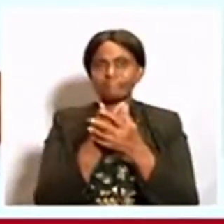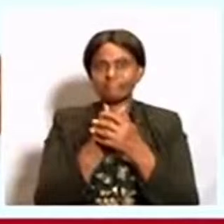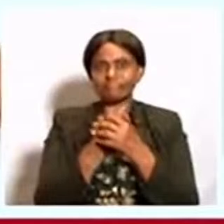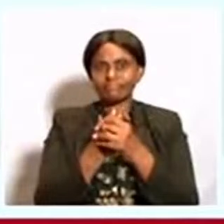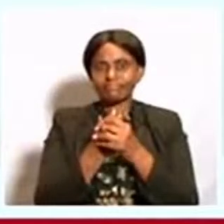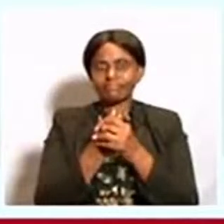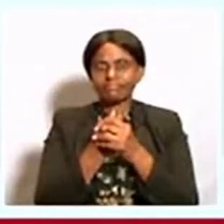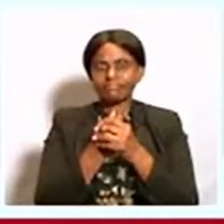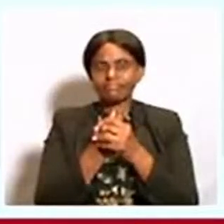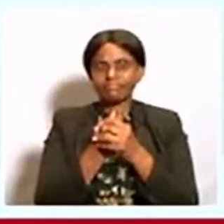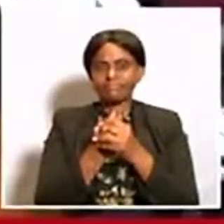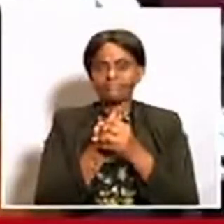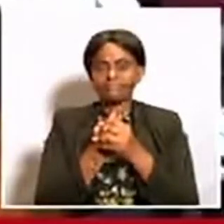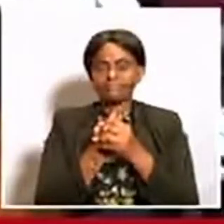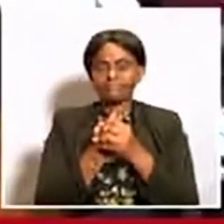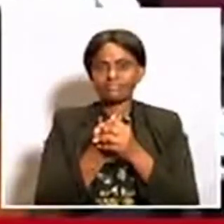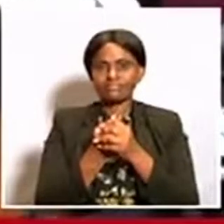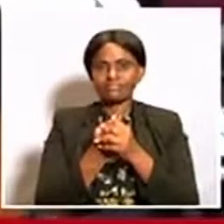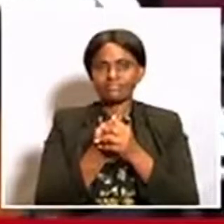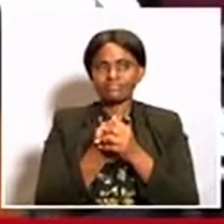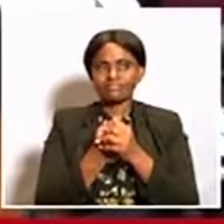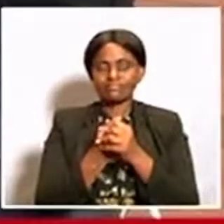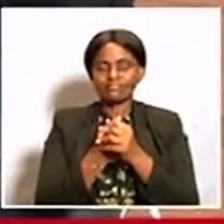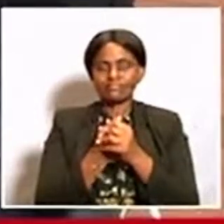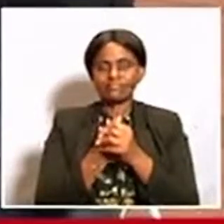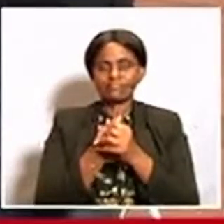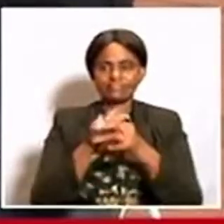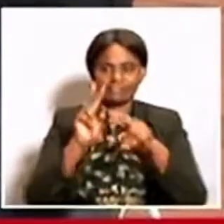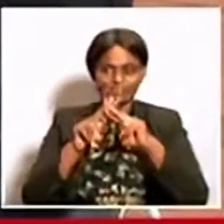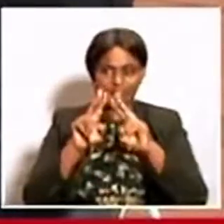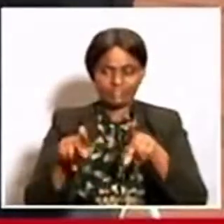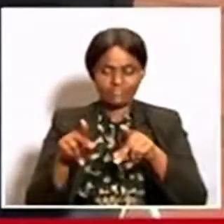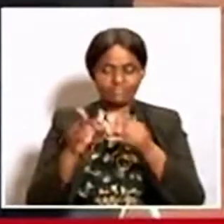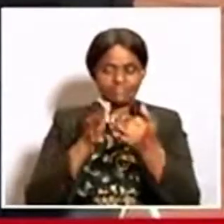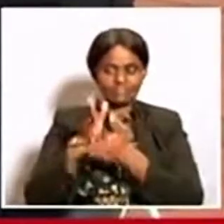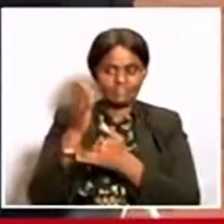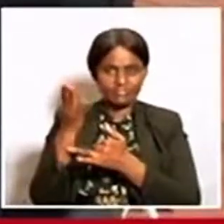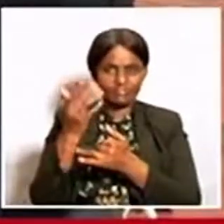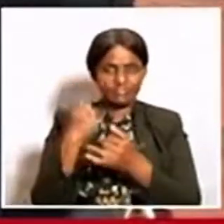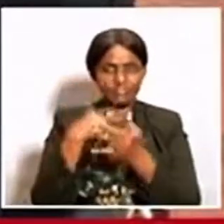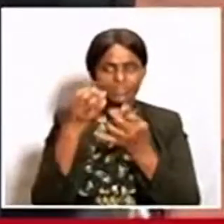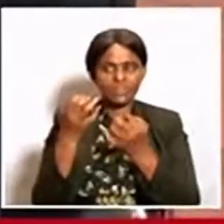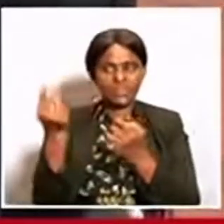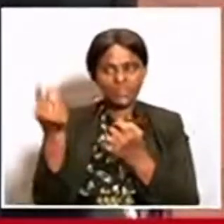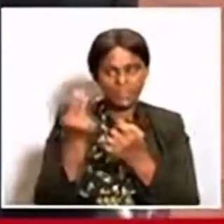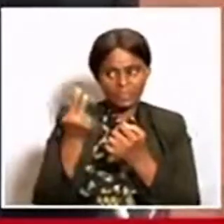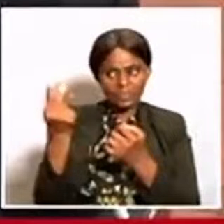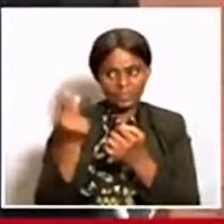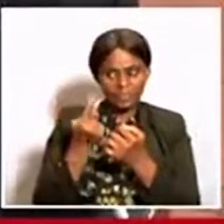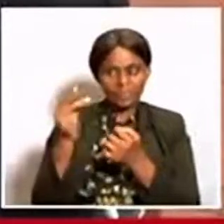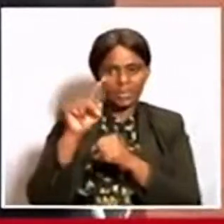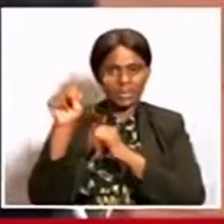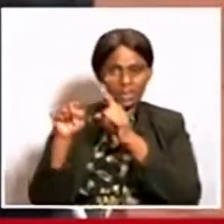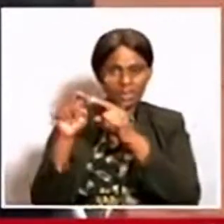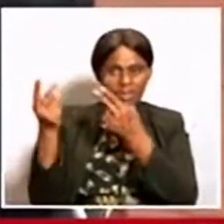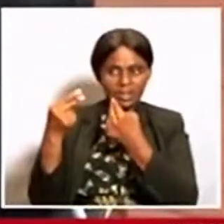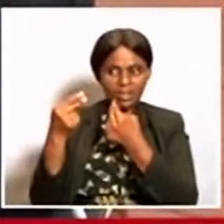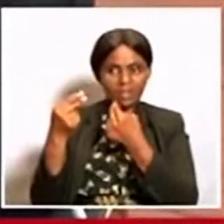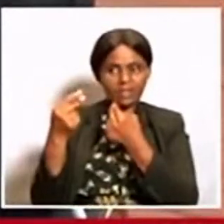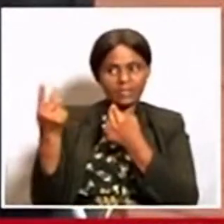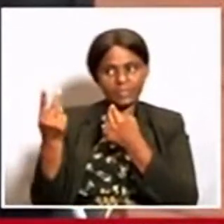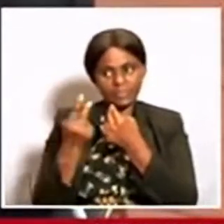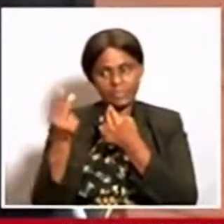Honorable Simumba, then Tumena. Through you, Chair, I would want one-on-one question and answer just for a minute